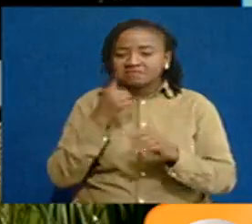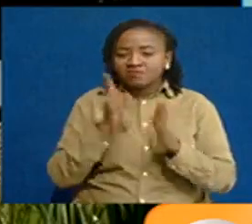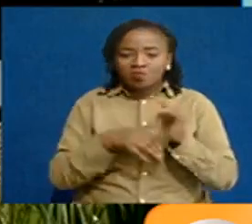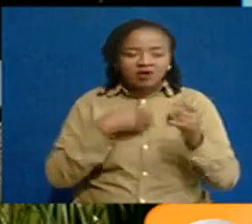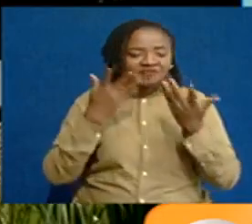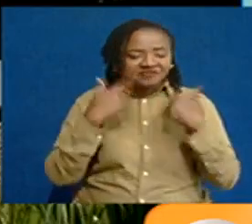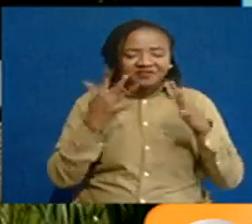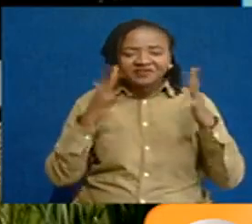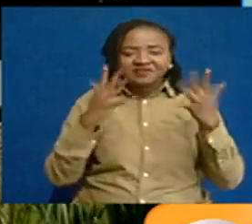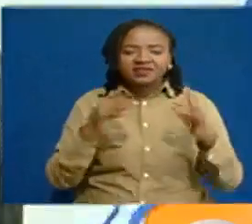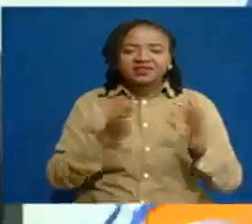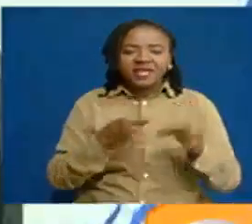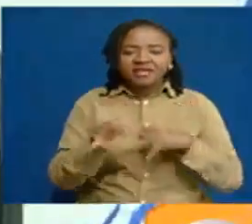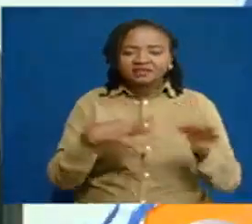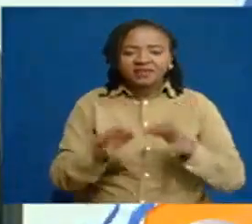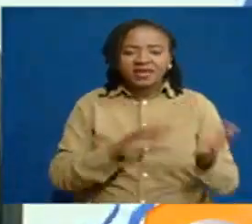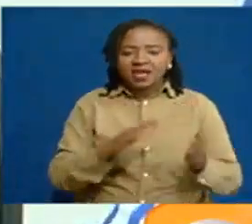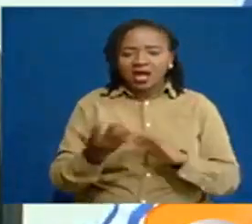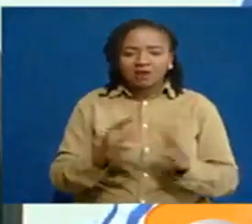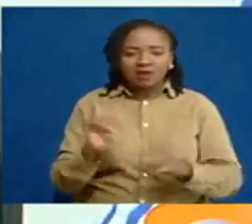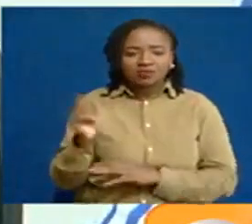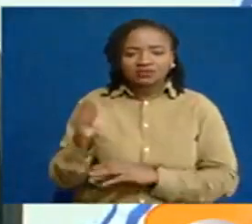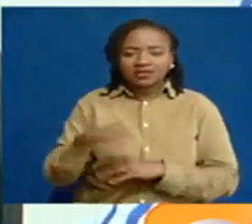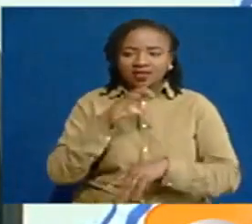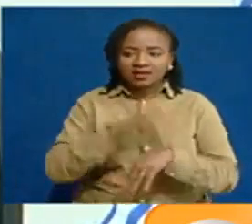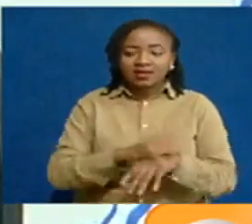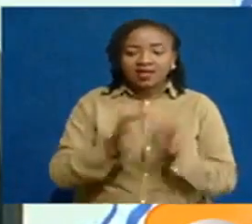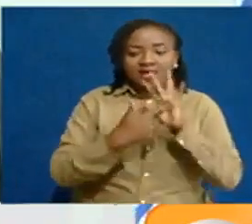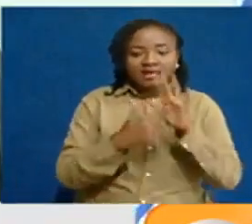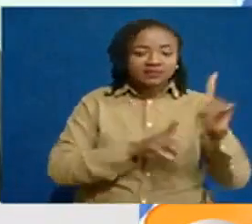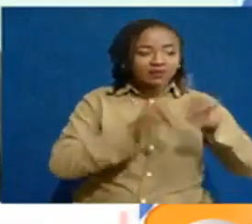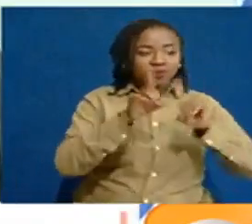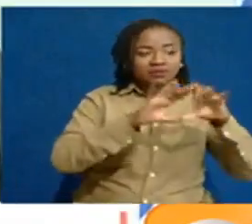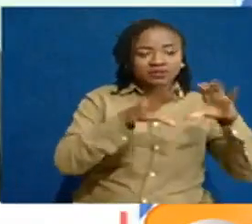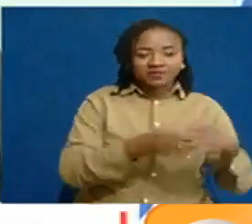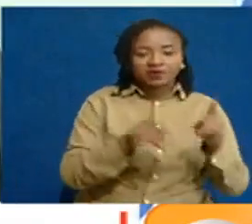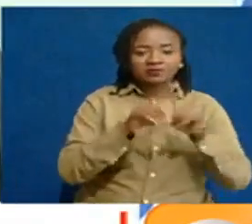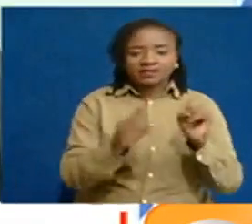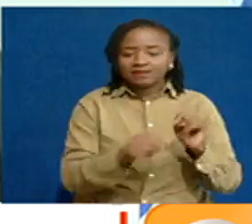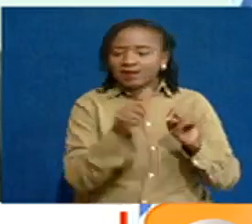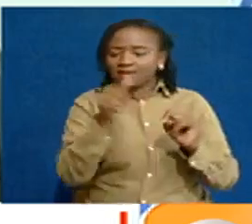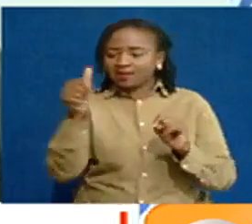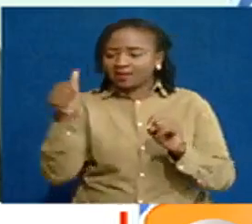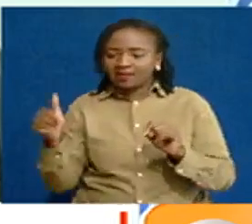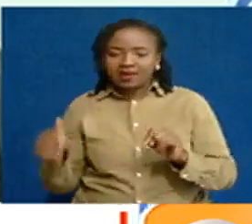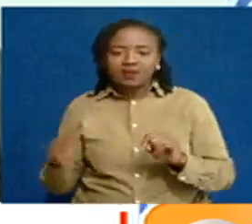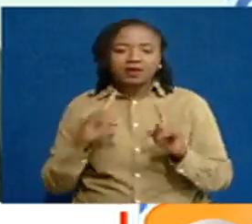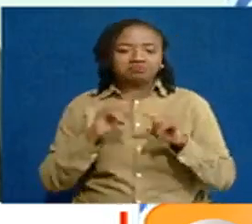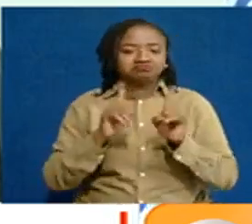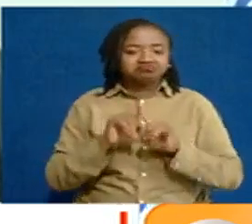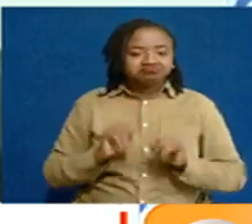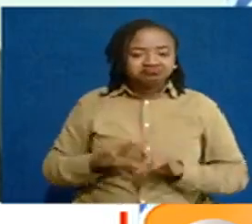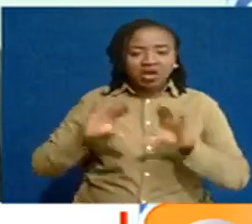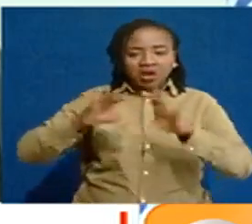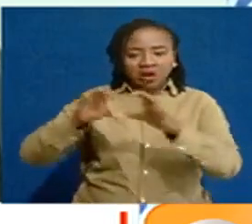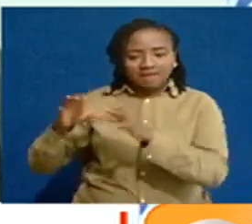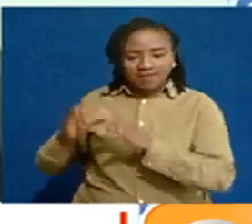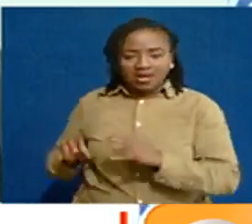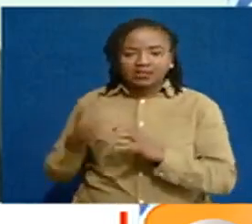taken to grant that tender. Safaricom PLC, especially with other competitors in the market,